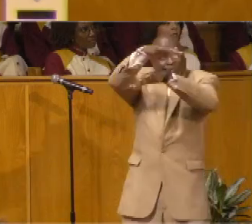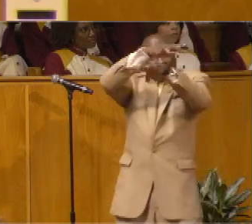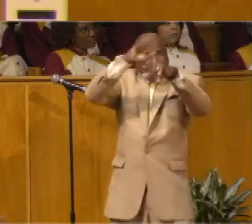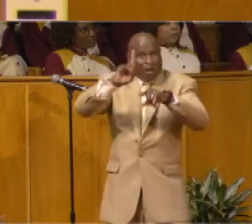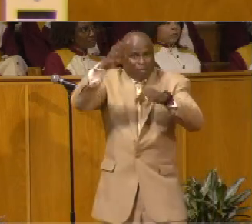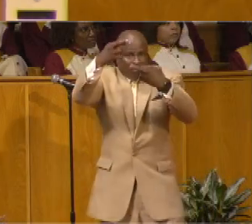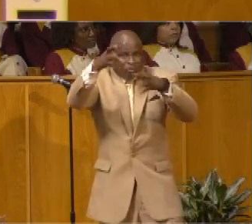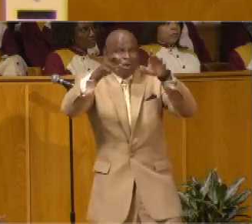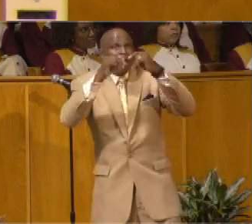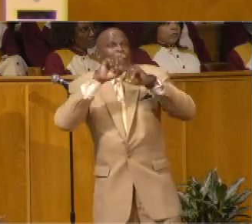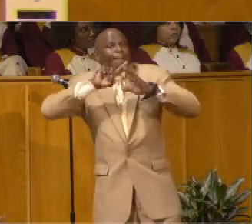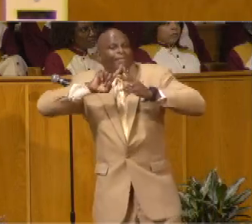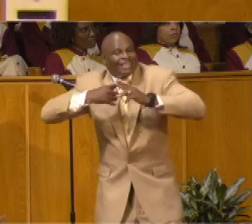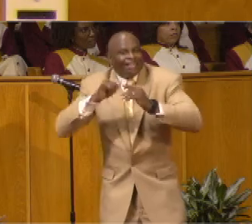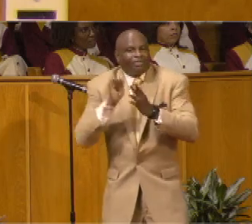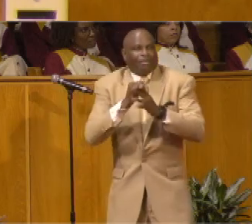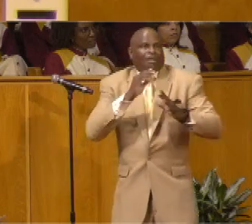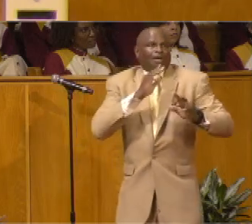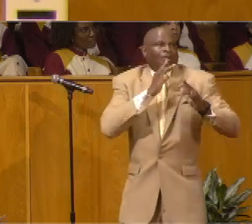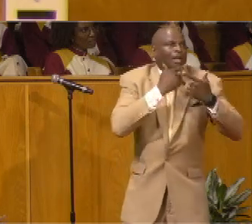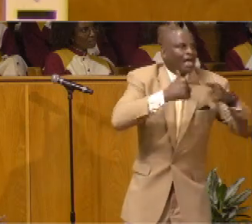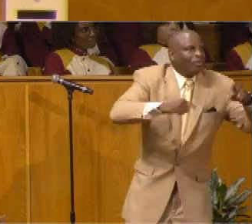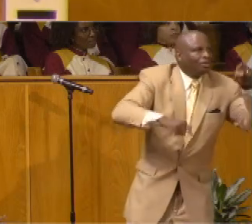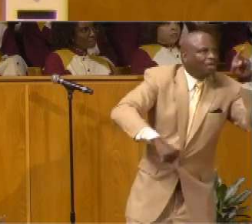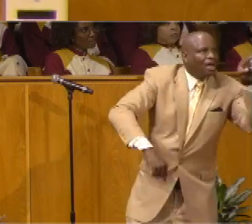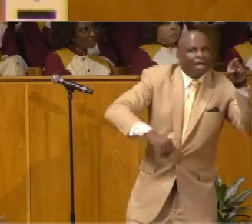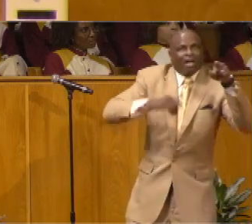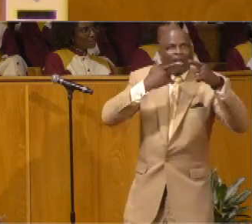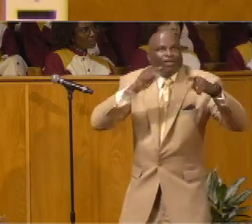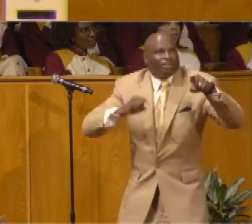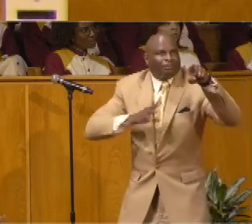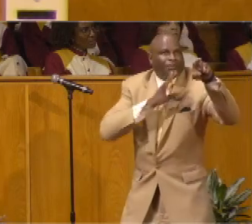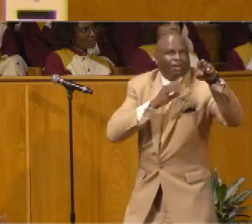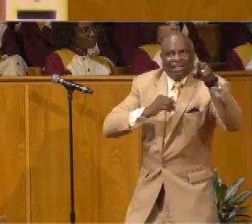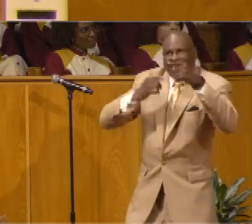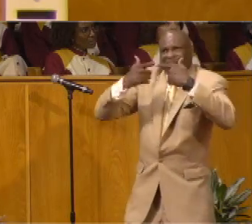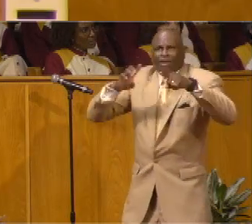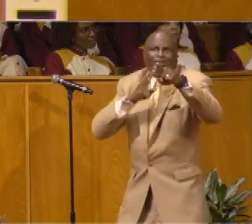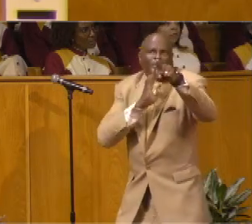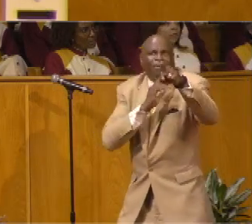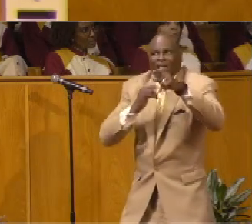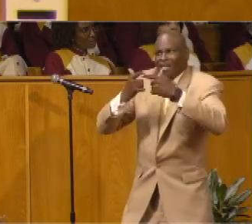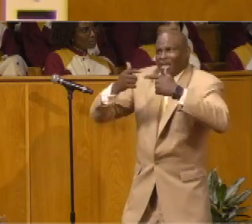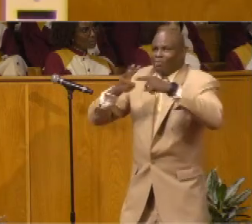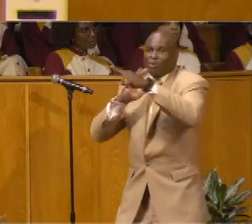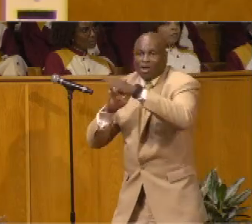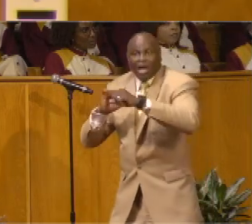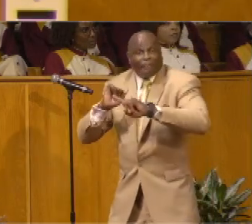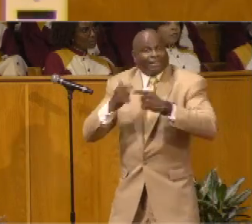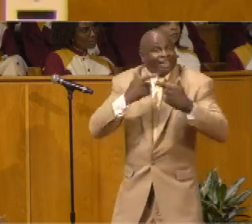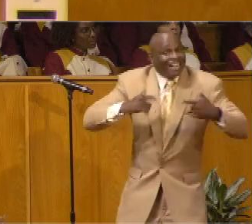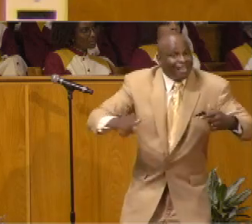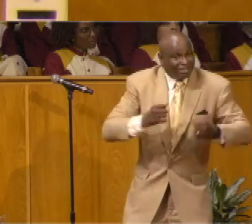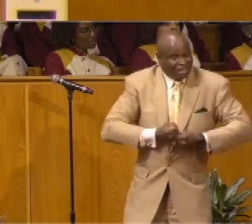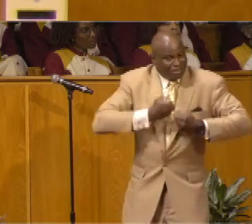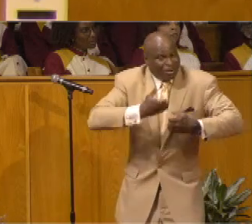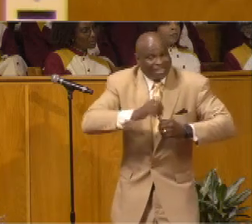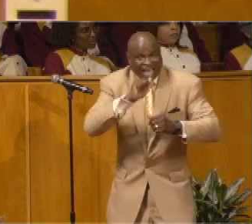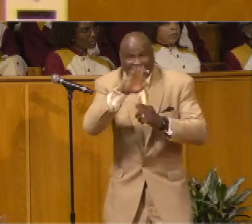room begin to speak in other tongues. But the tongues they speak in Acts